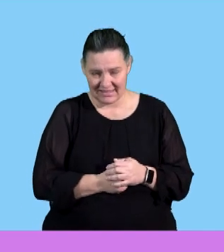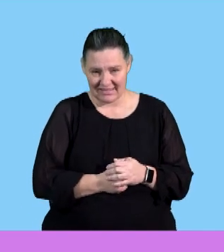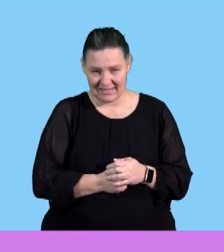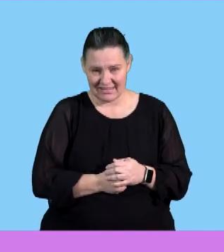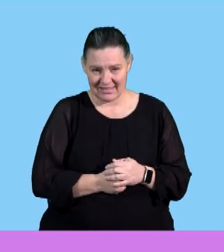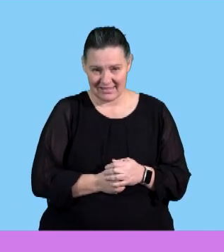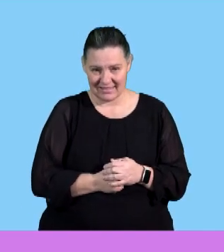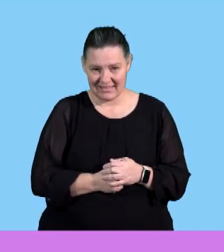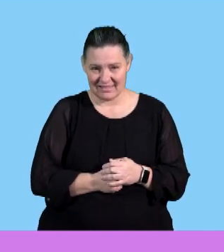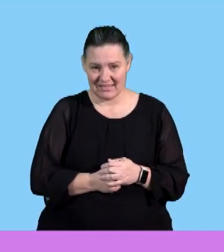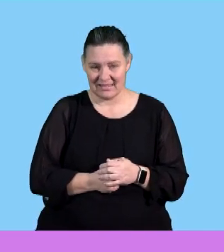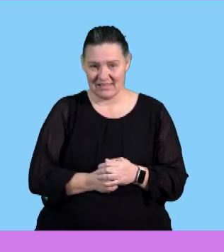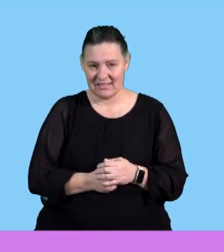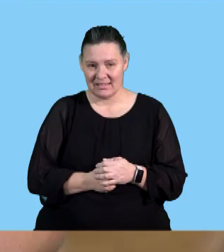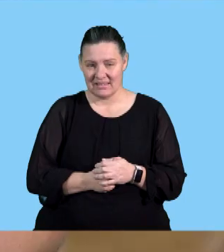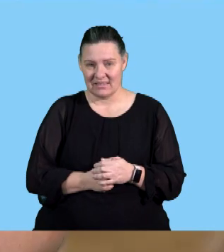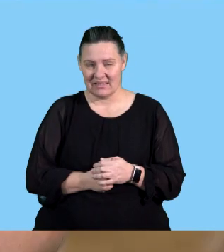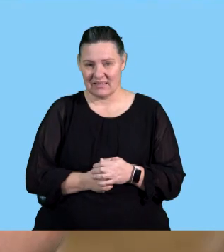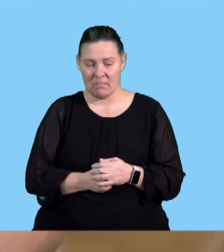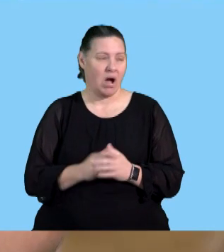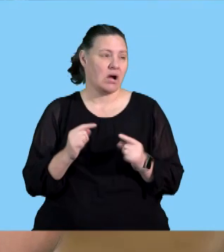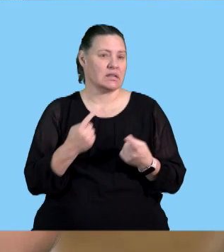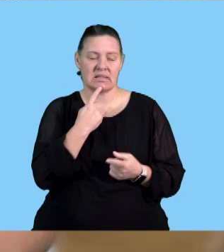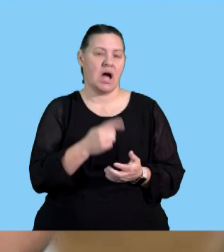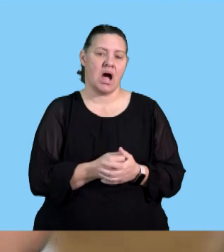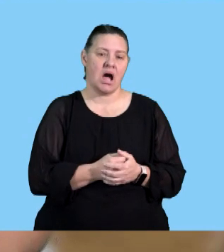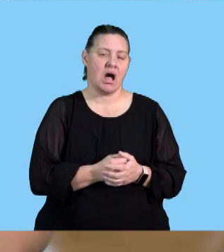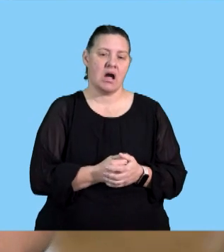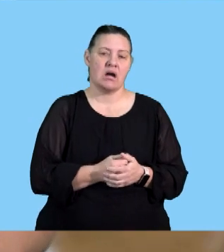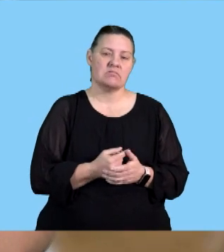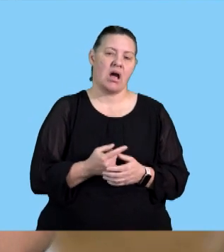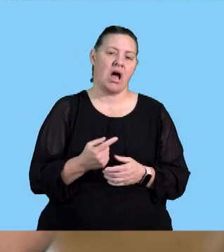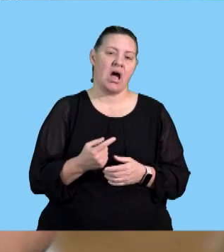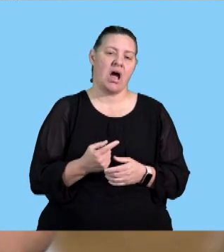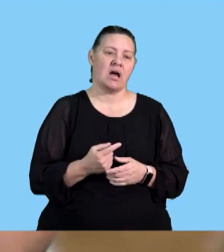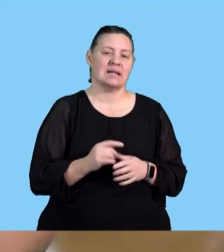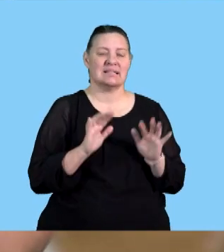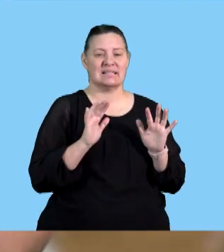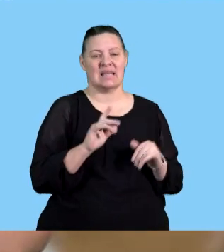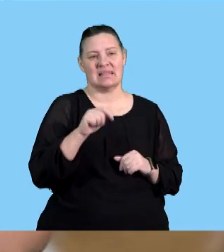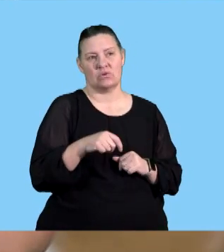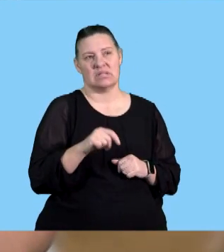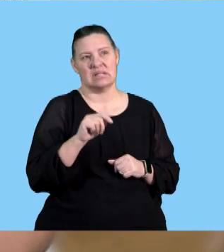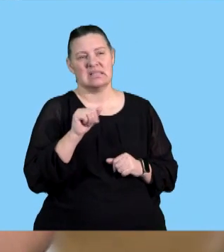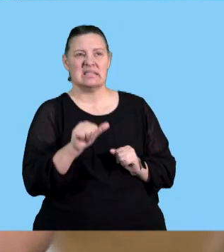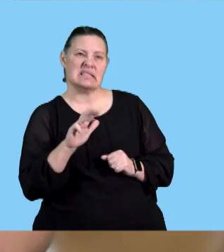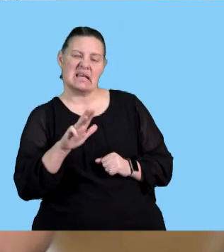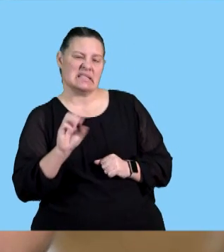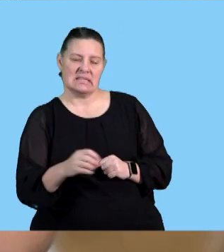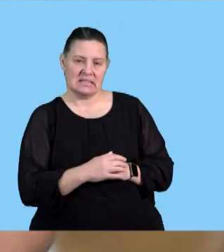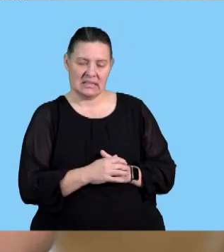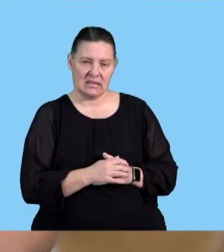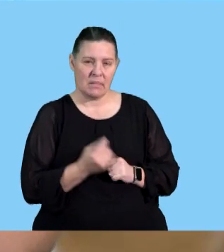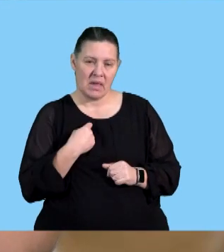clients are people. I can't just go and say, well, okay, I only need to cover